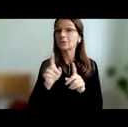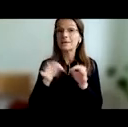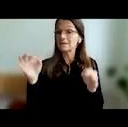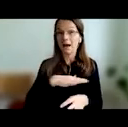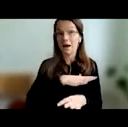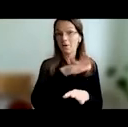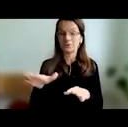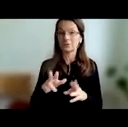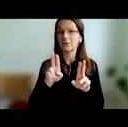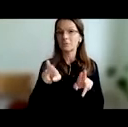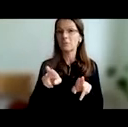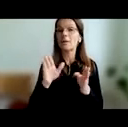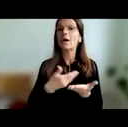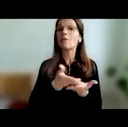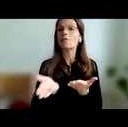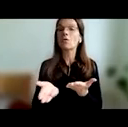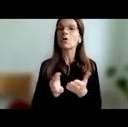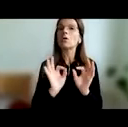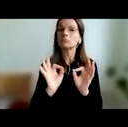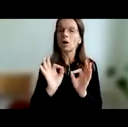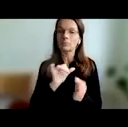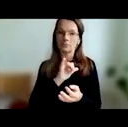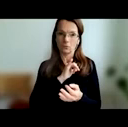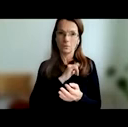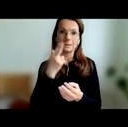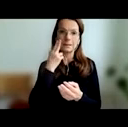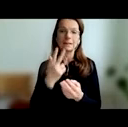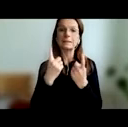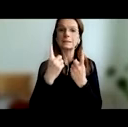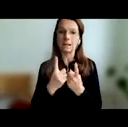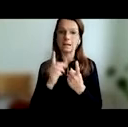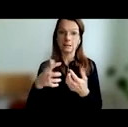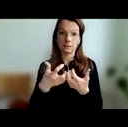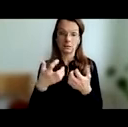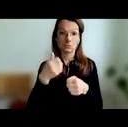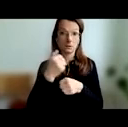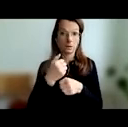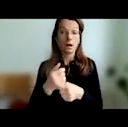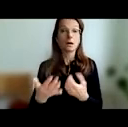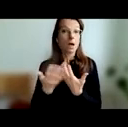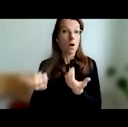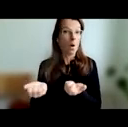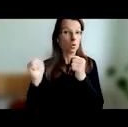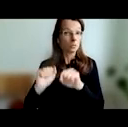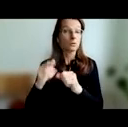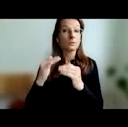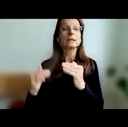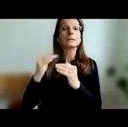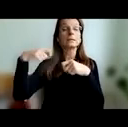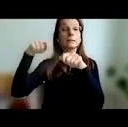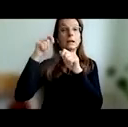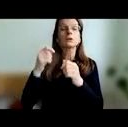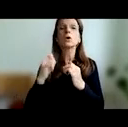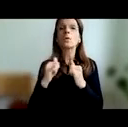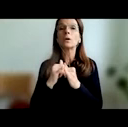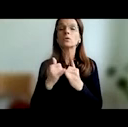programs, general public that will have access to quality data on the situation in the labor market,